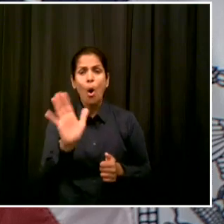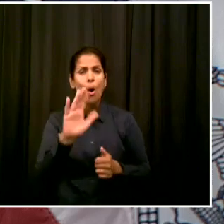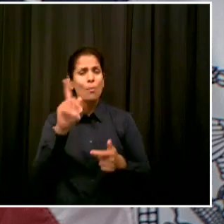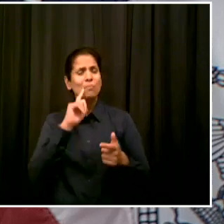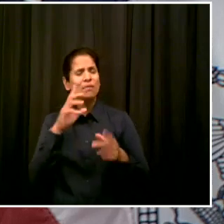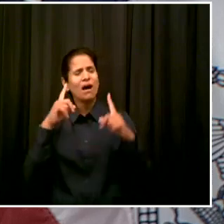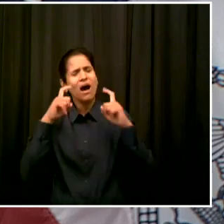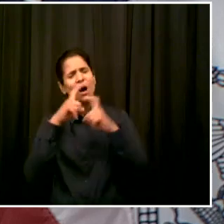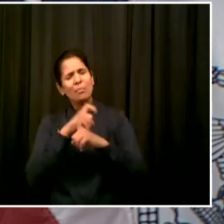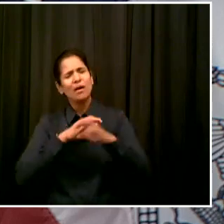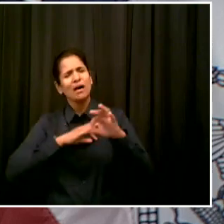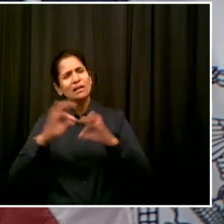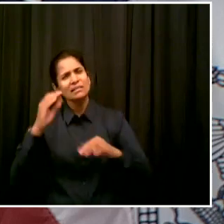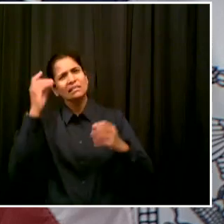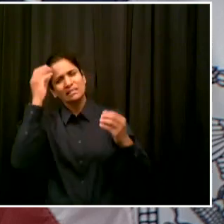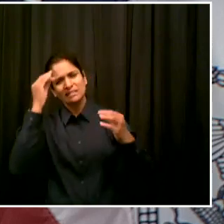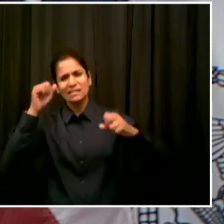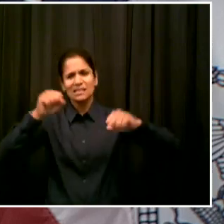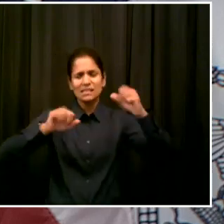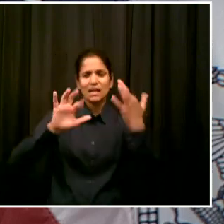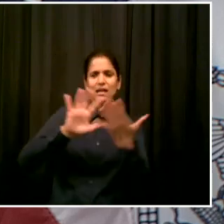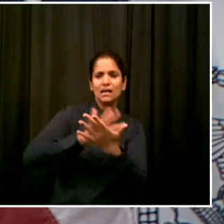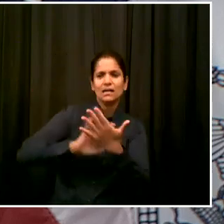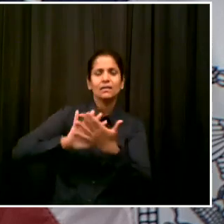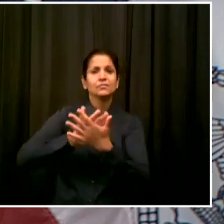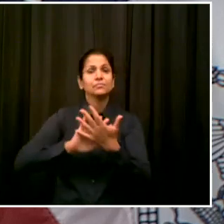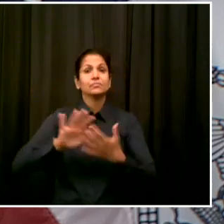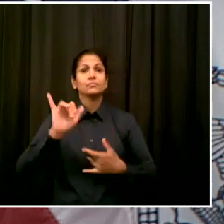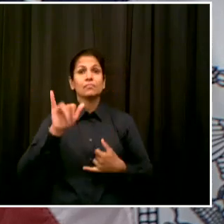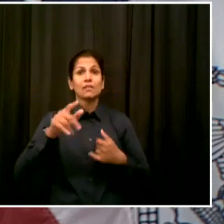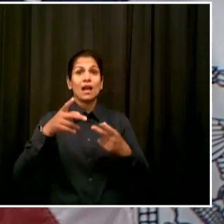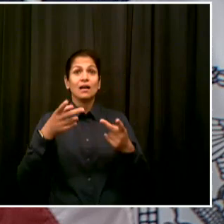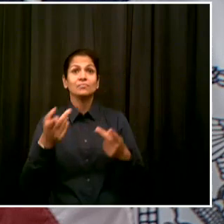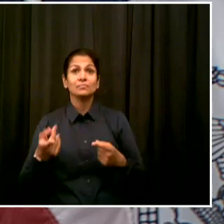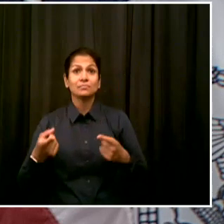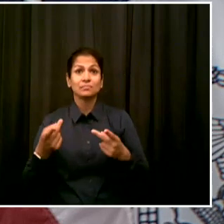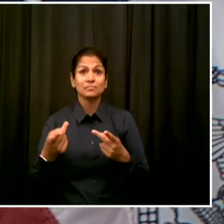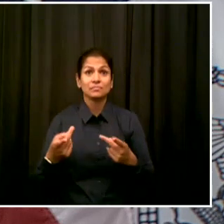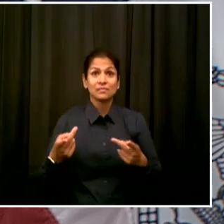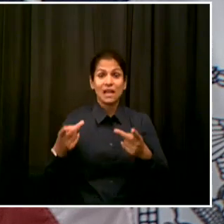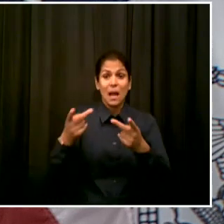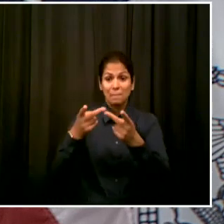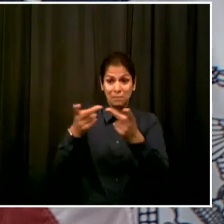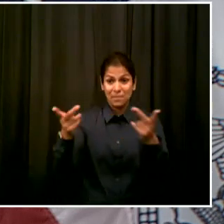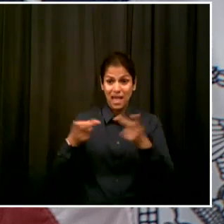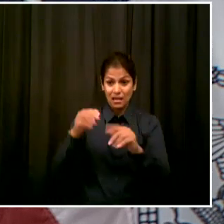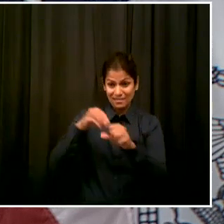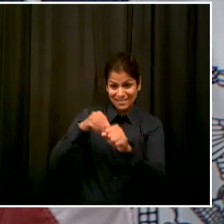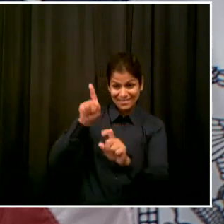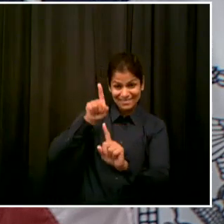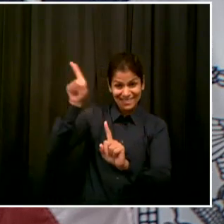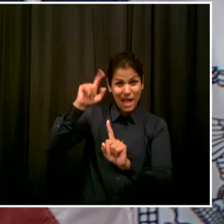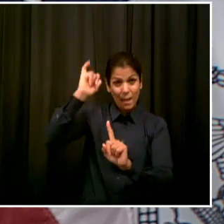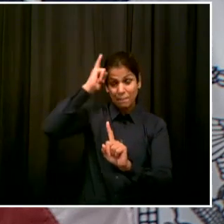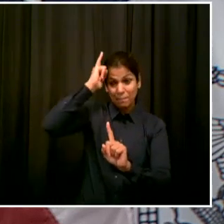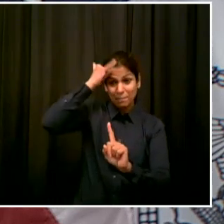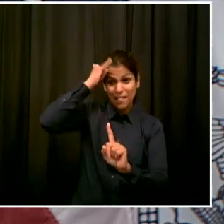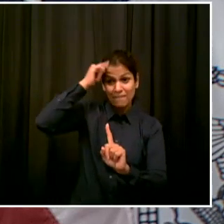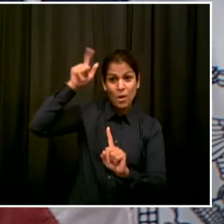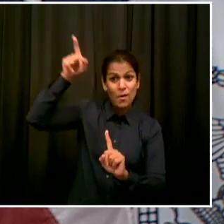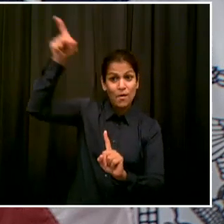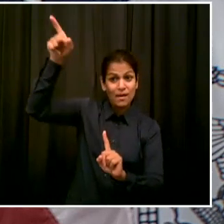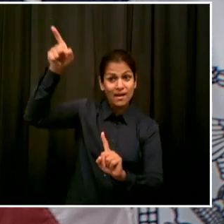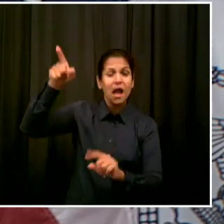of living here. Next, we have Marcia from CBS. Mr. Mayor, I wonder what your reaction